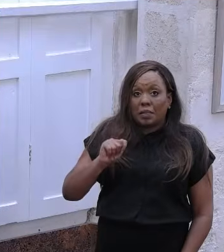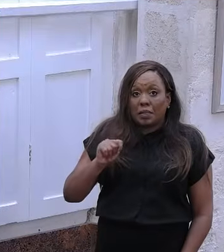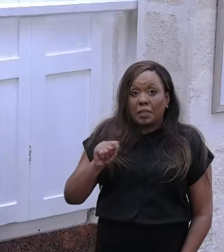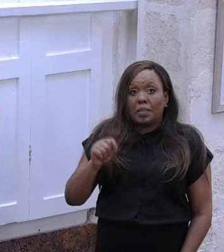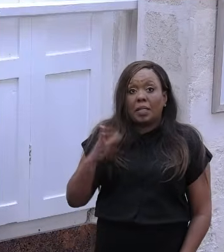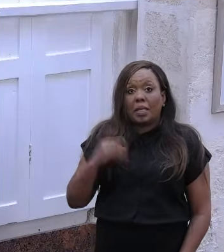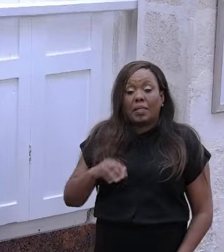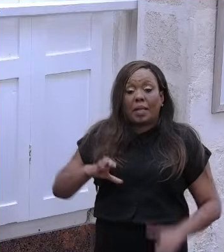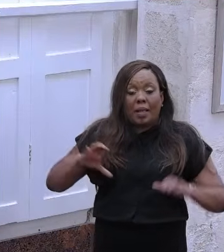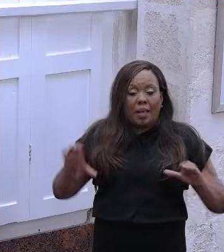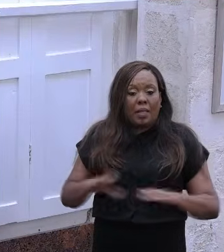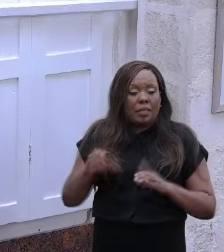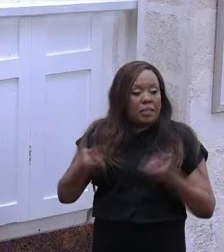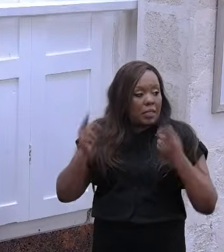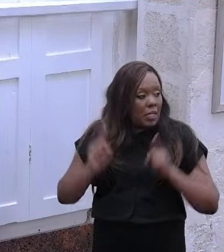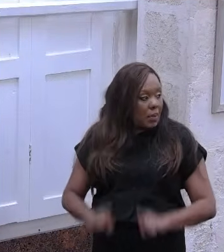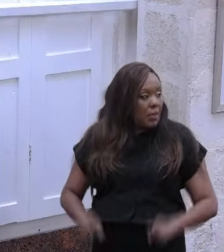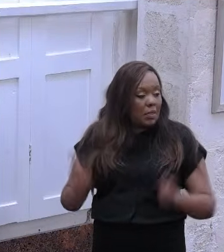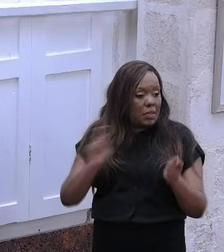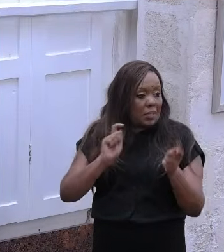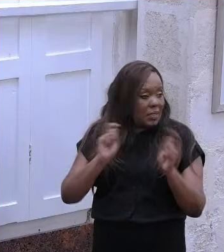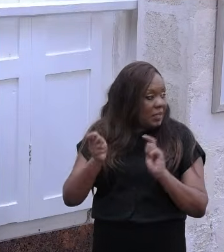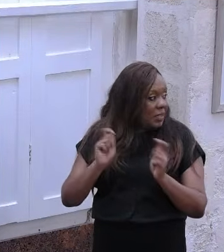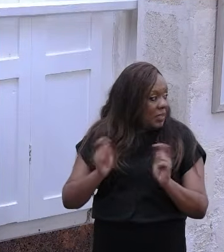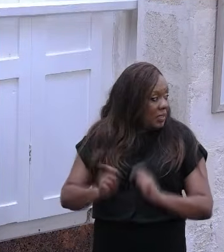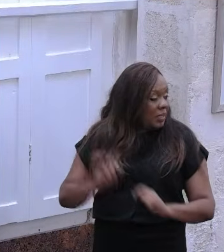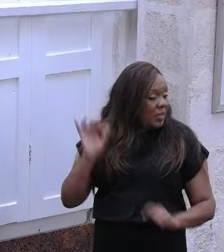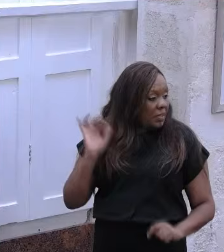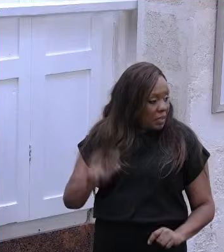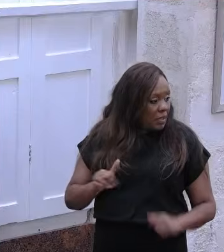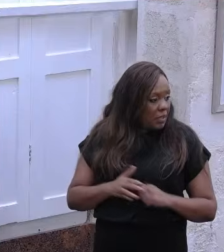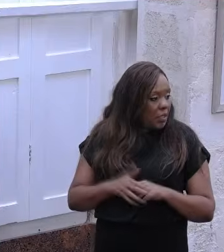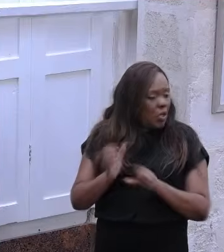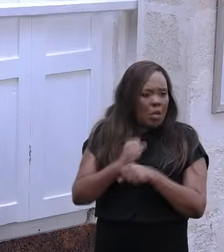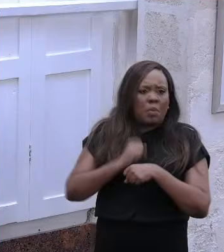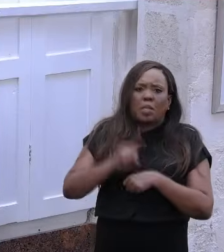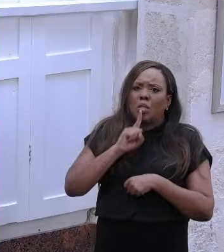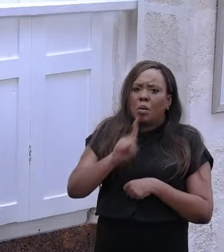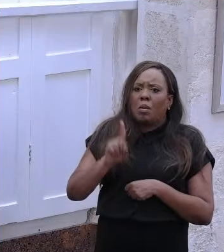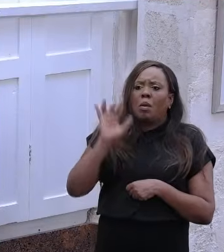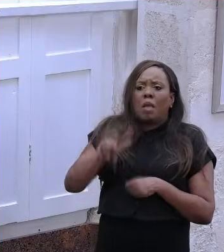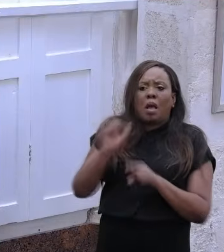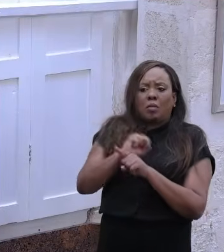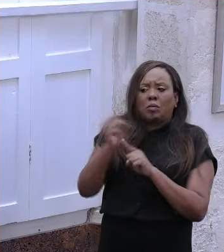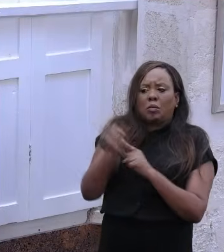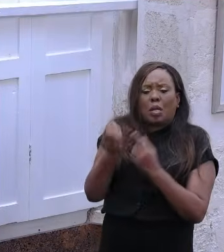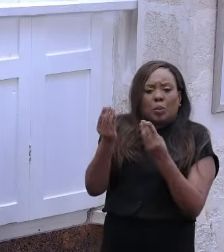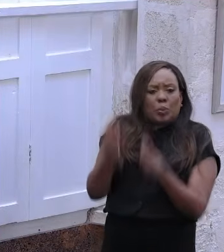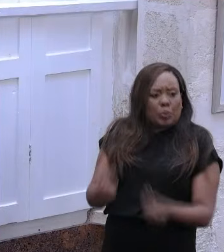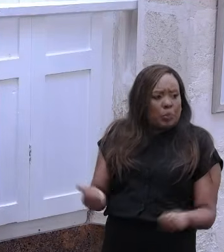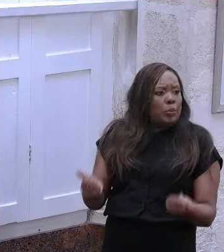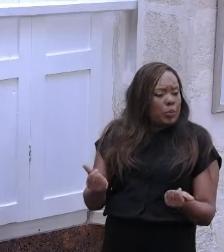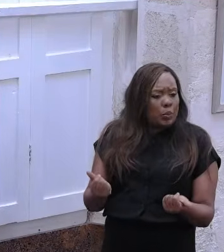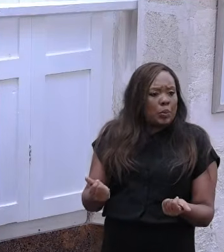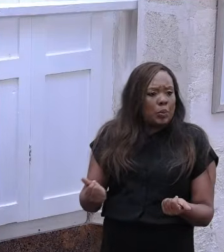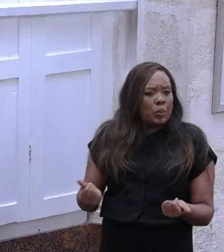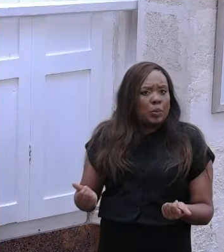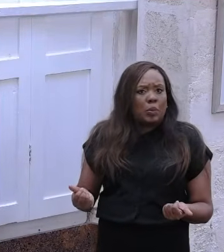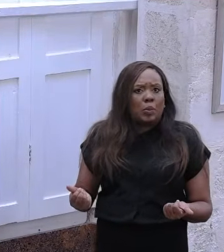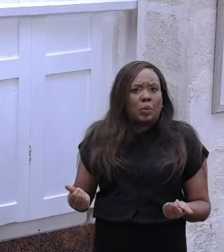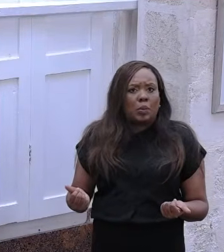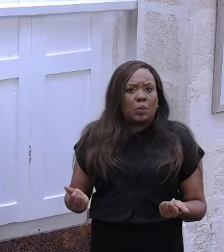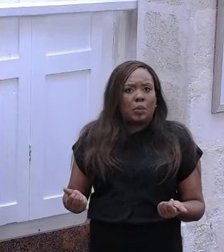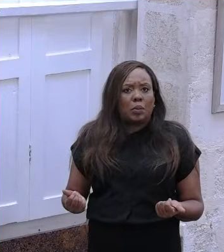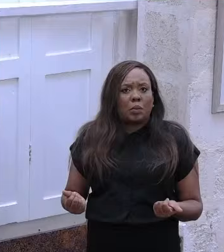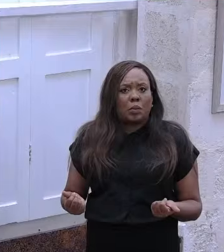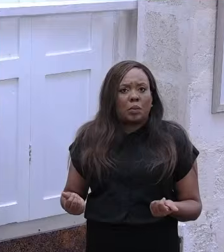being taken to rectify this and have this settled in the favor, and I quite